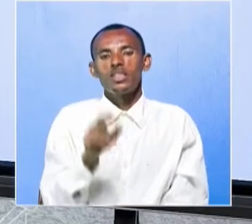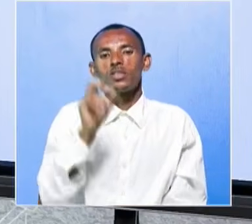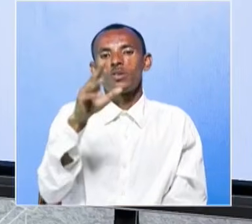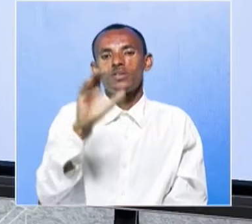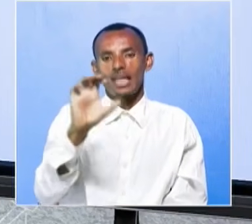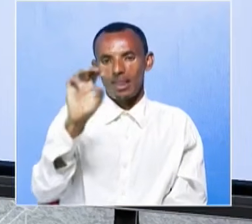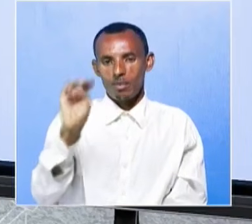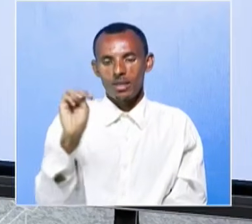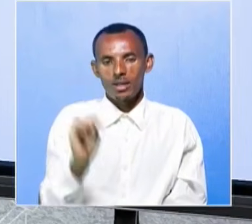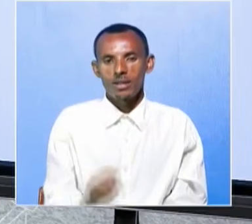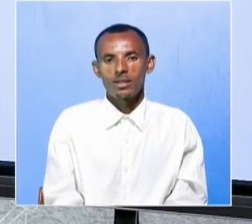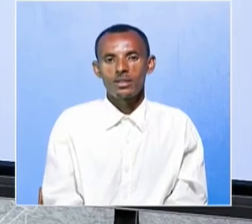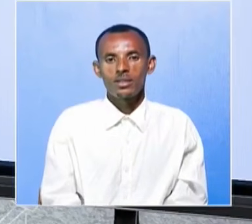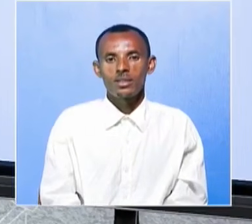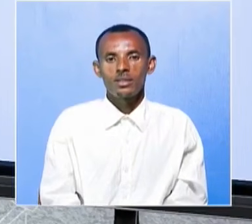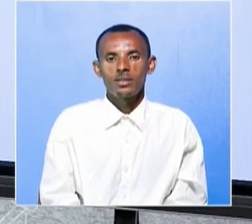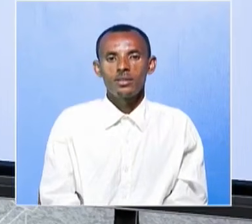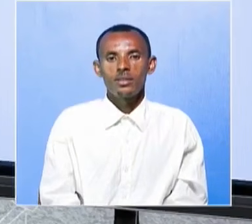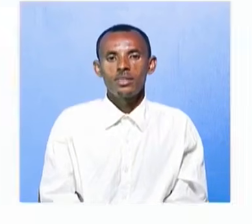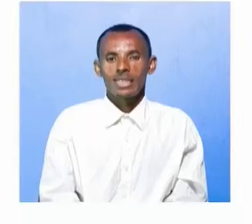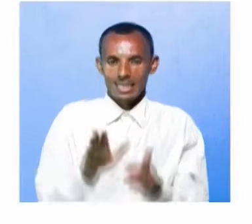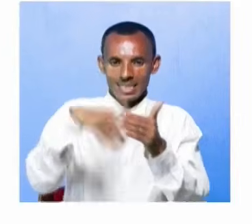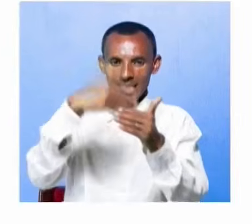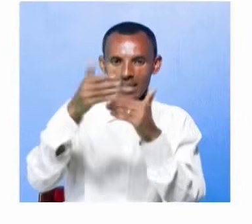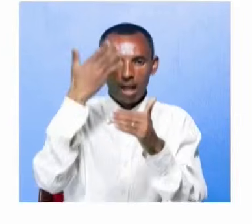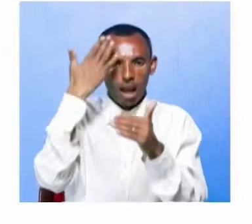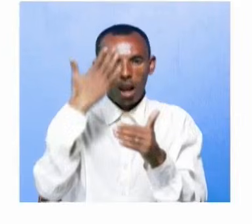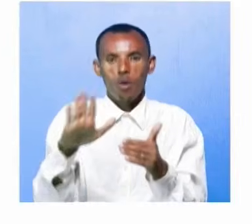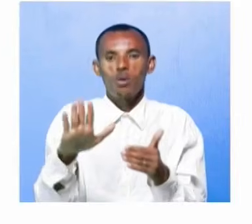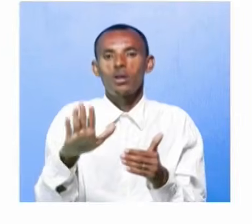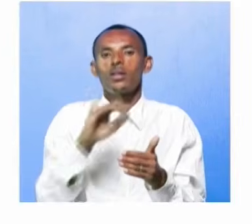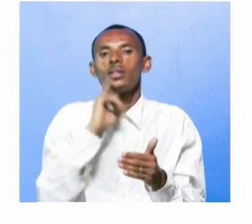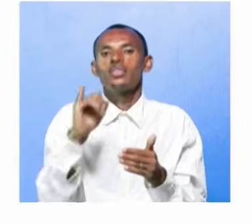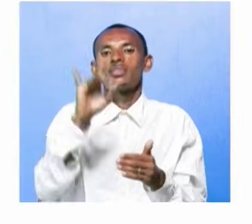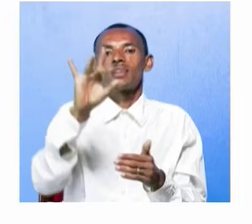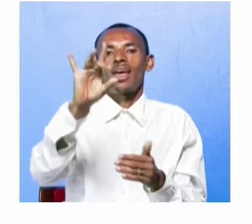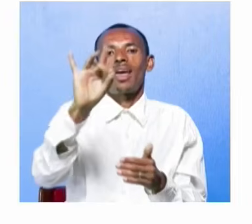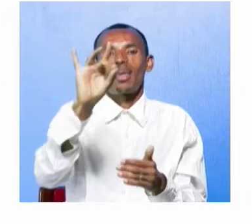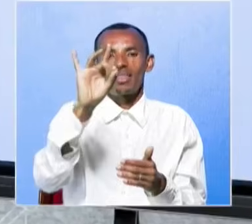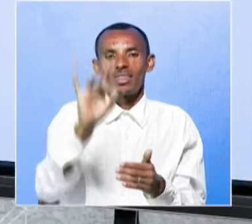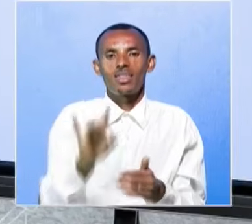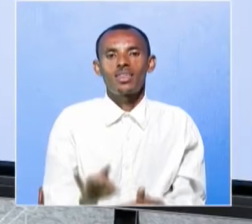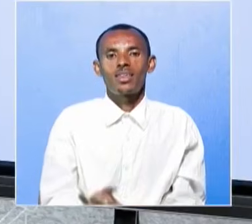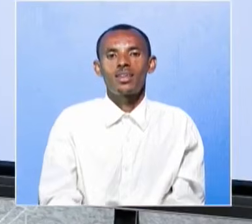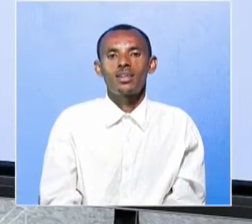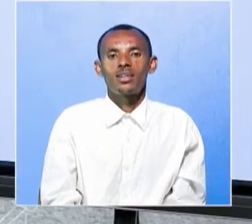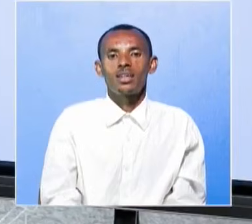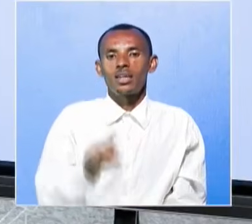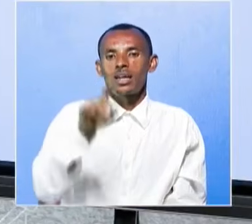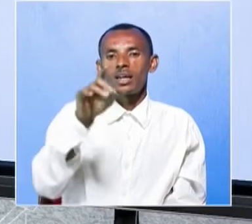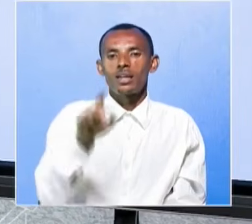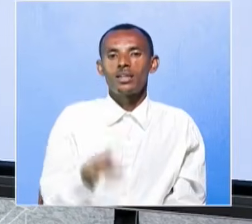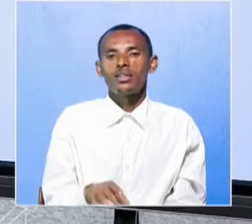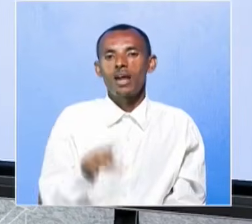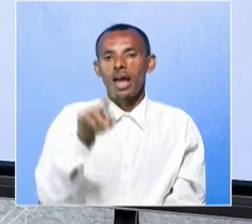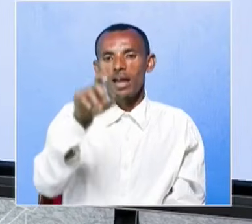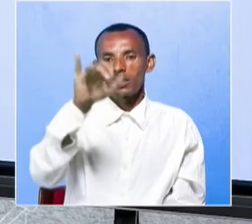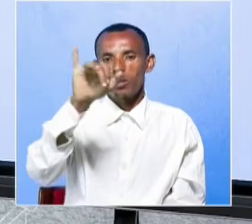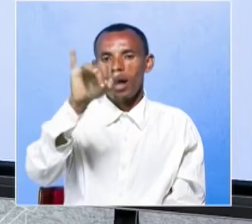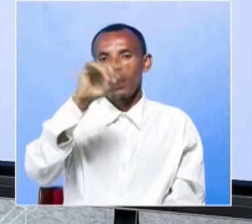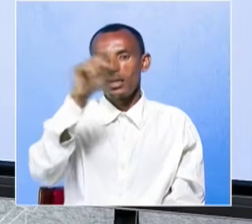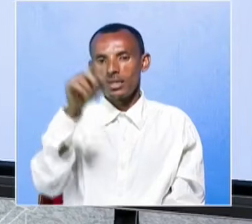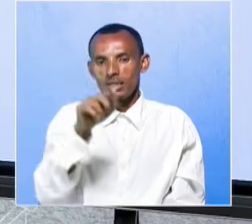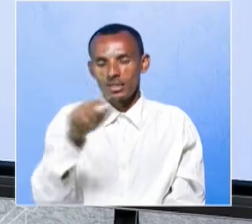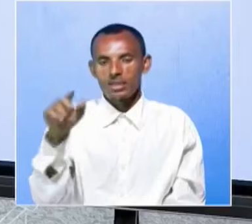12. The next unknown is x, y, d. Since it's a quadrilateral, we need to